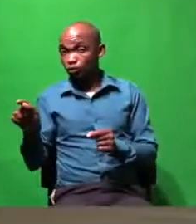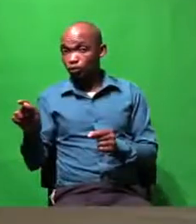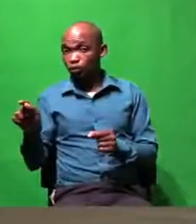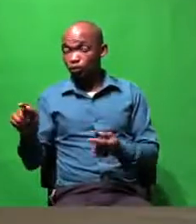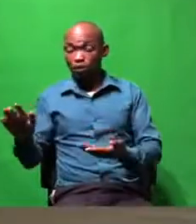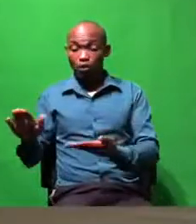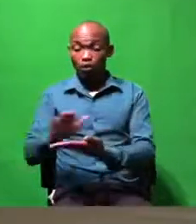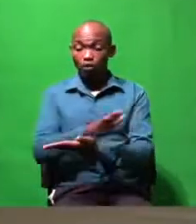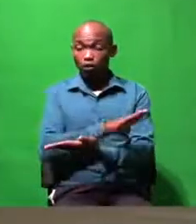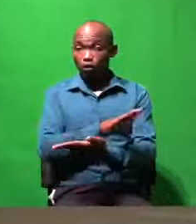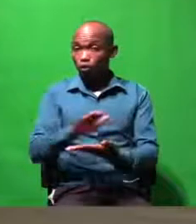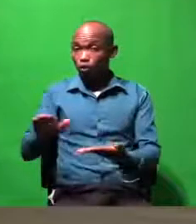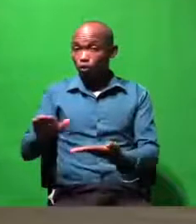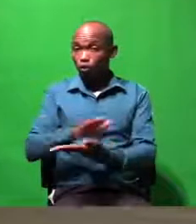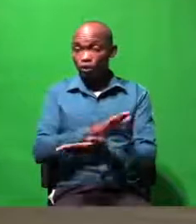distance